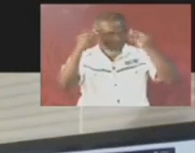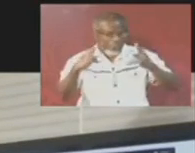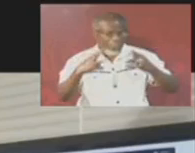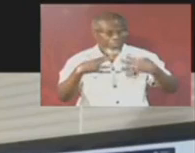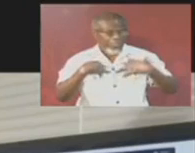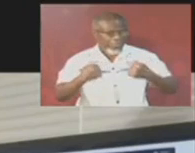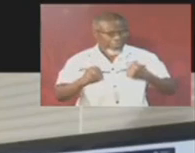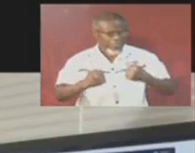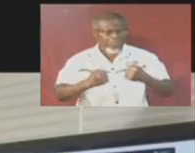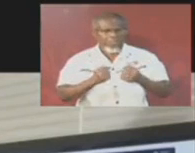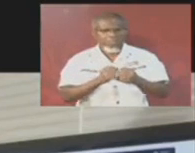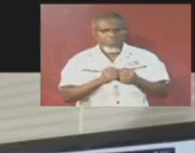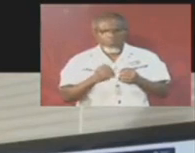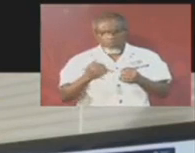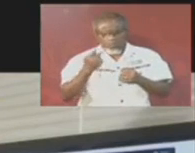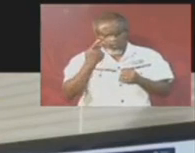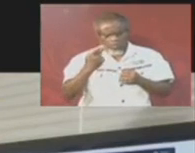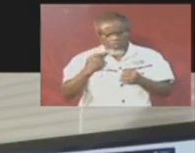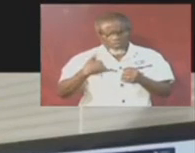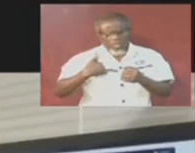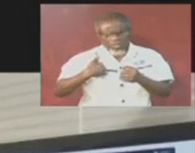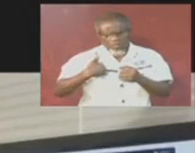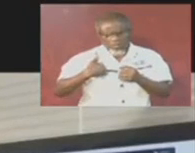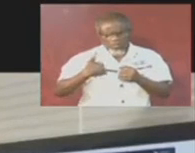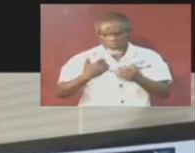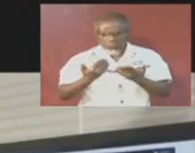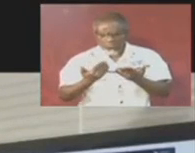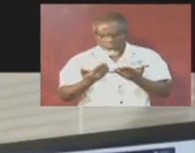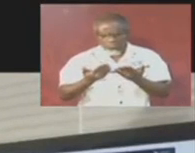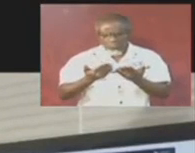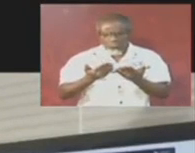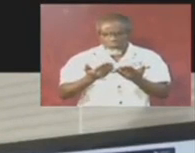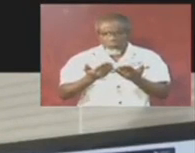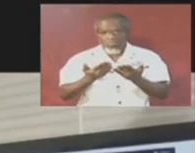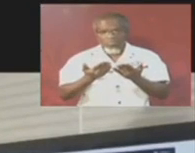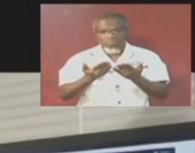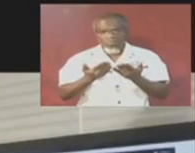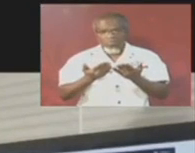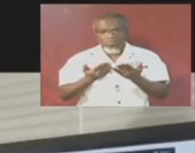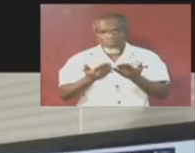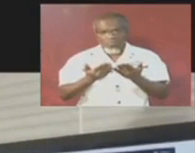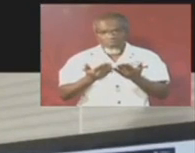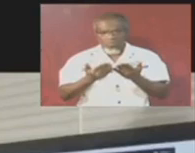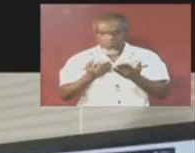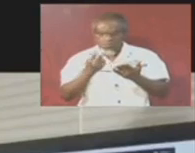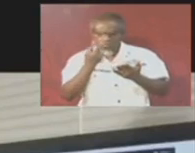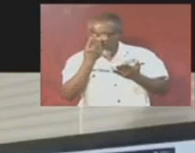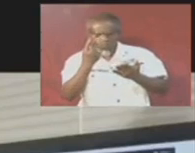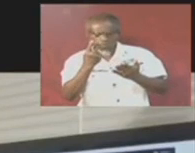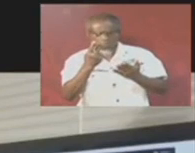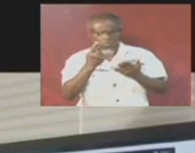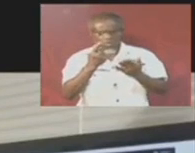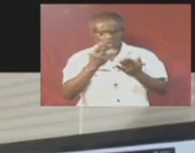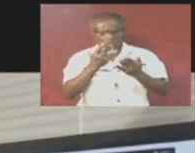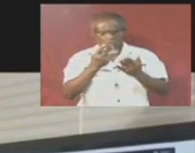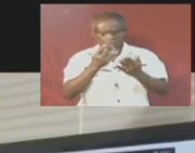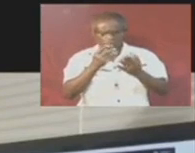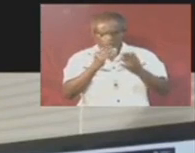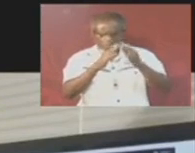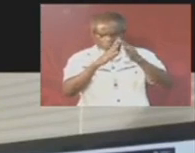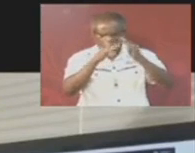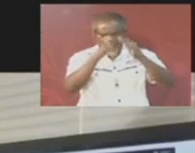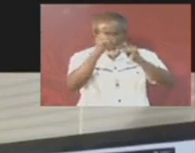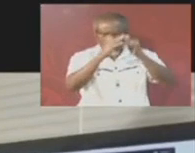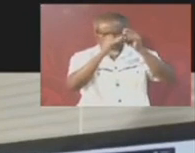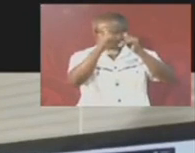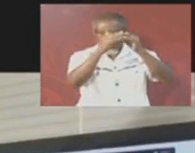there was some movement in terms of looking at the construction of a new facility, and I'm talking about